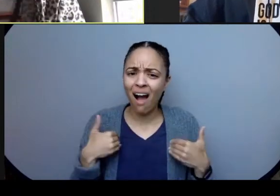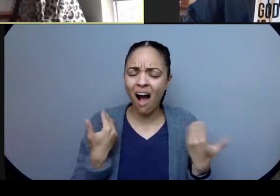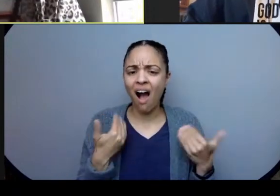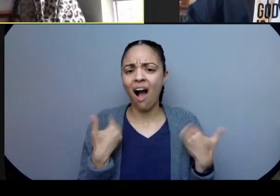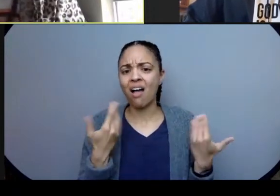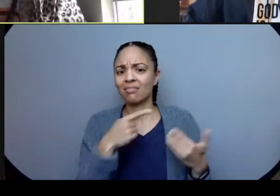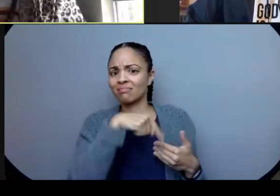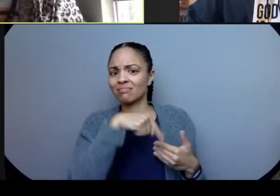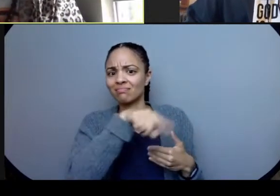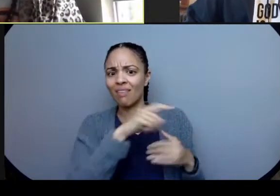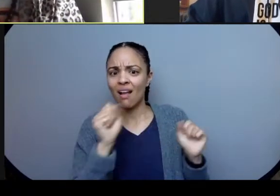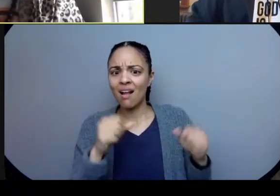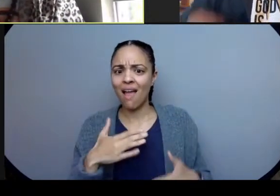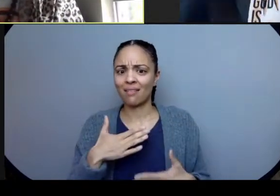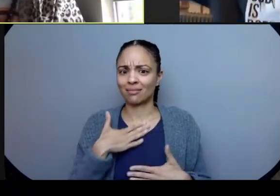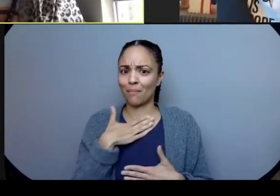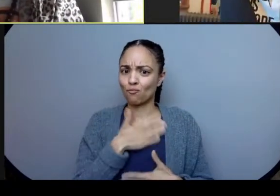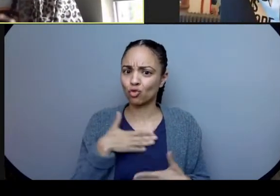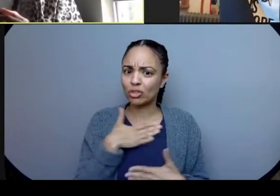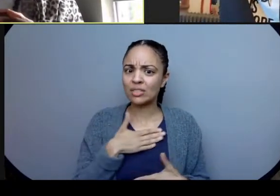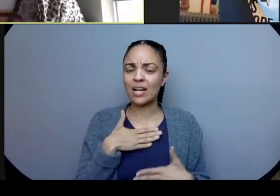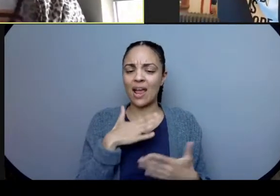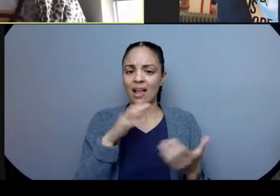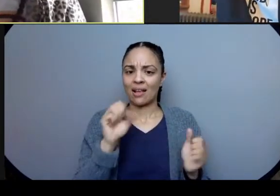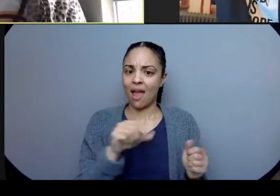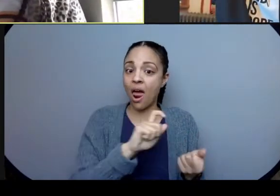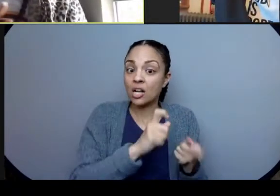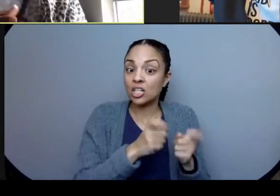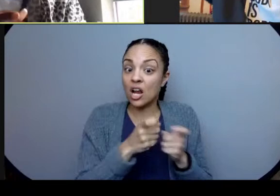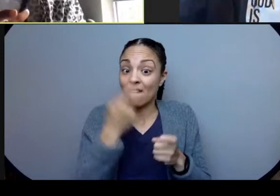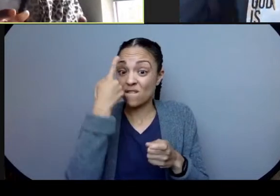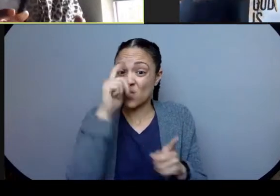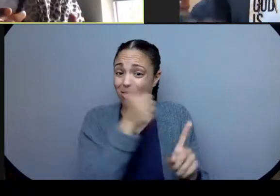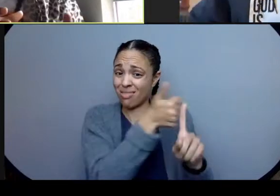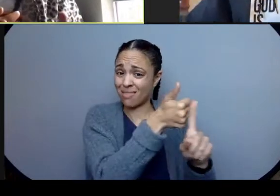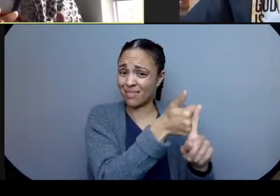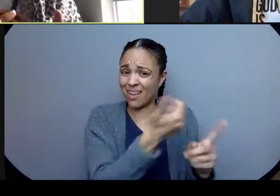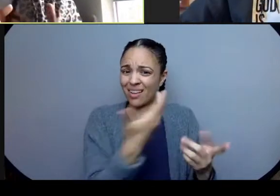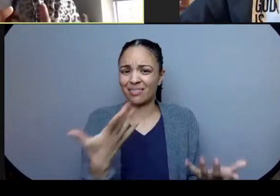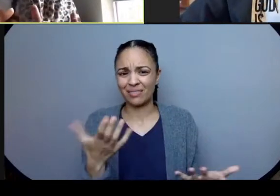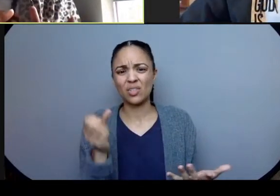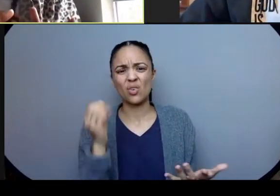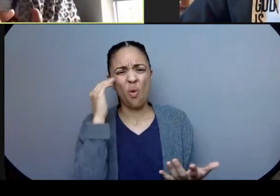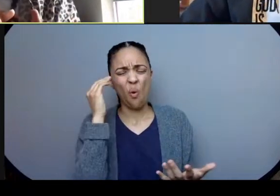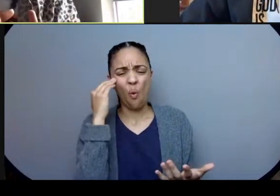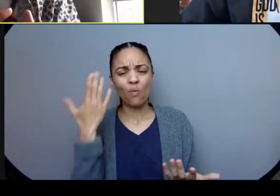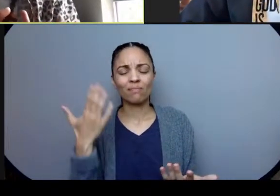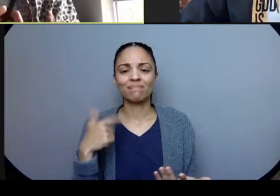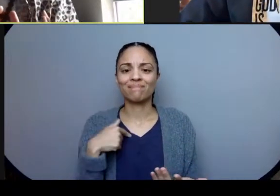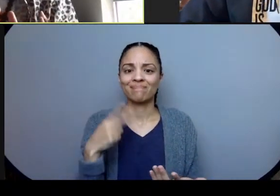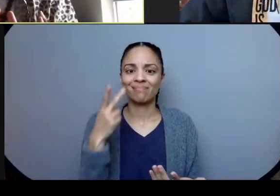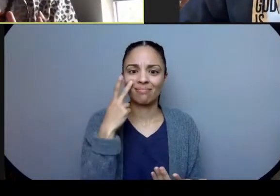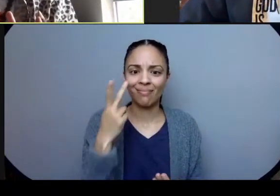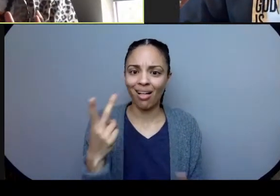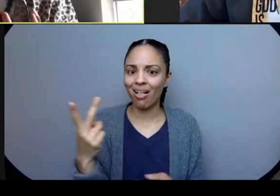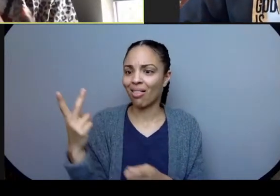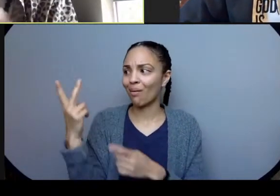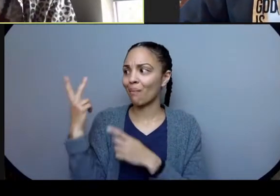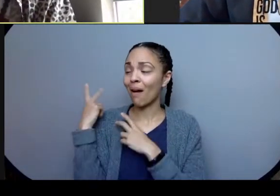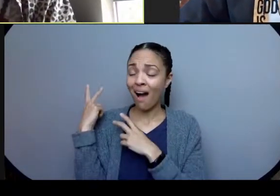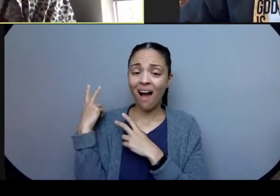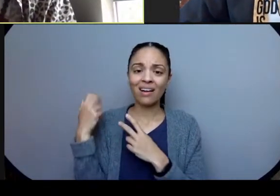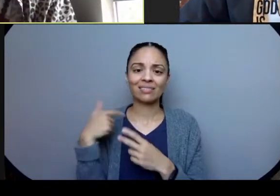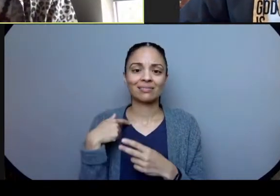color that, and I think, man, it goes back. I just look back at the